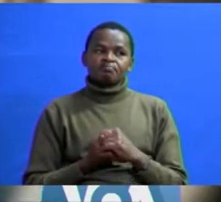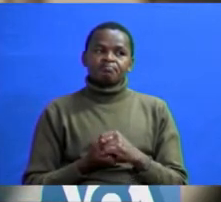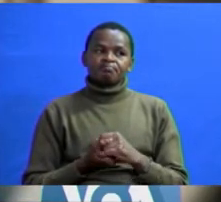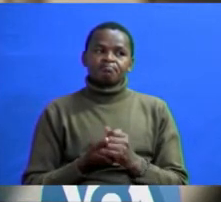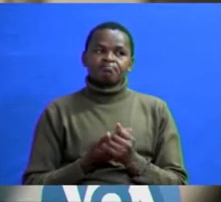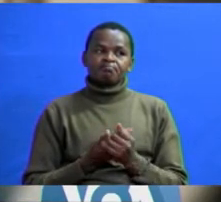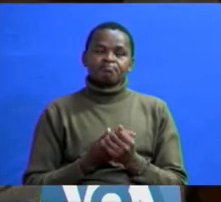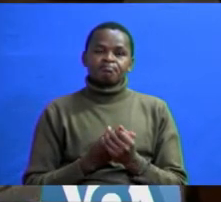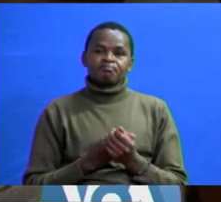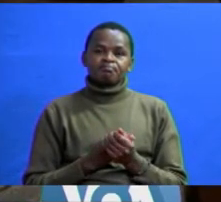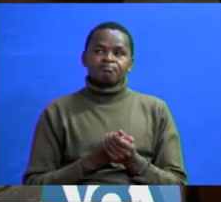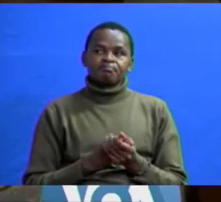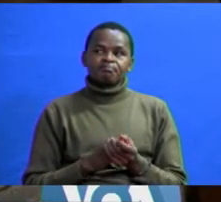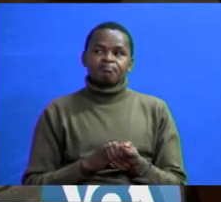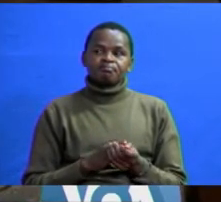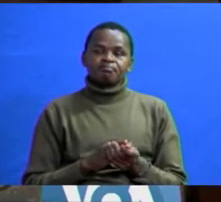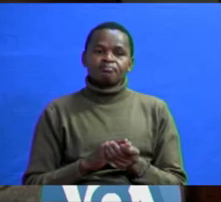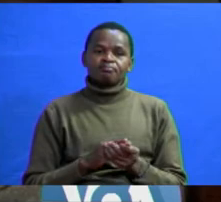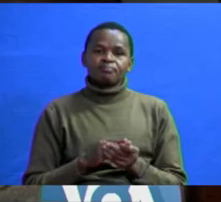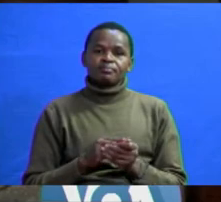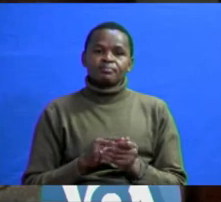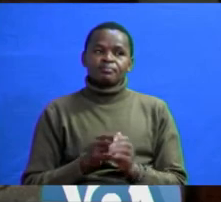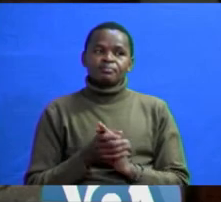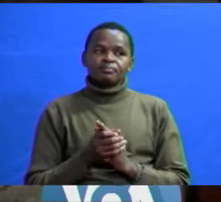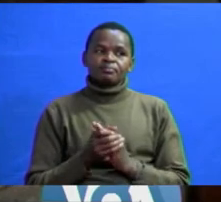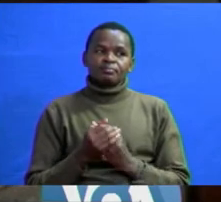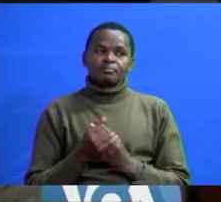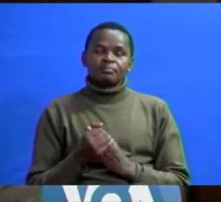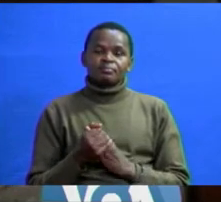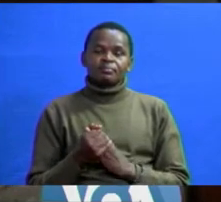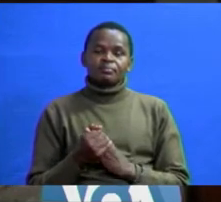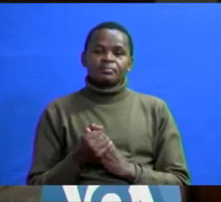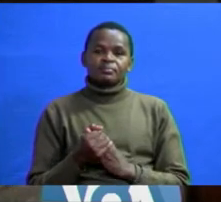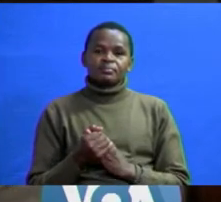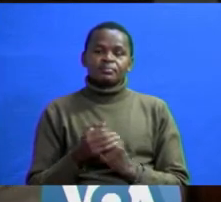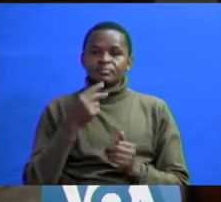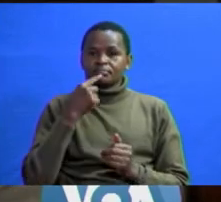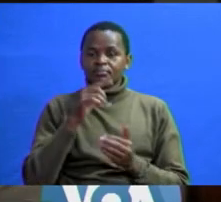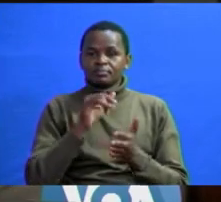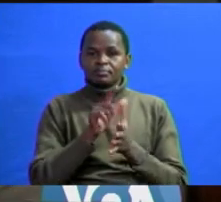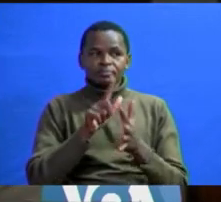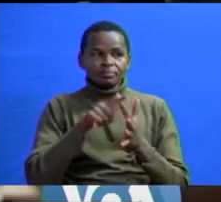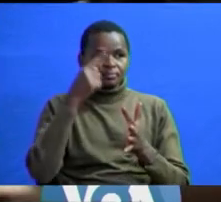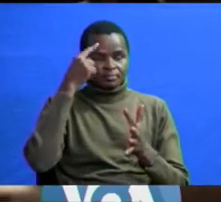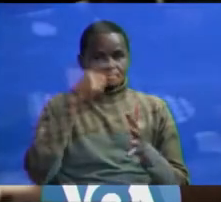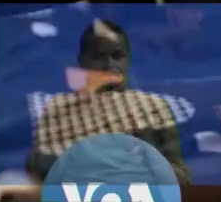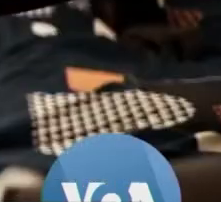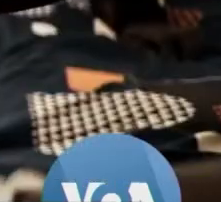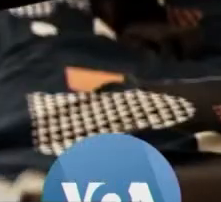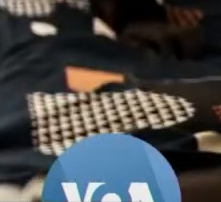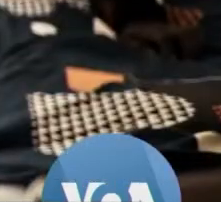to storm his hometown of Tindelti in West Darfur. He says he loaded the medicine on a